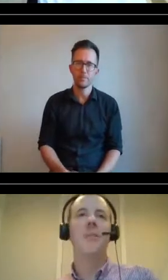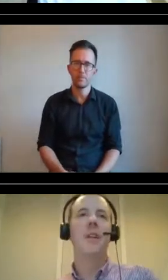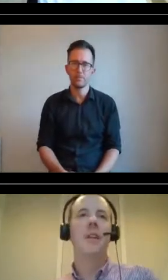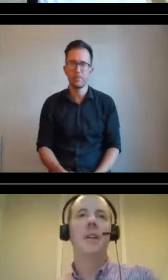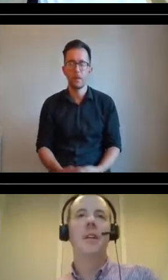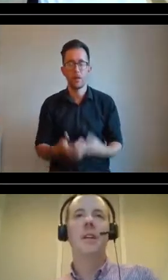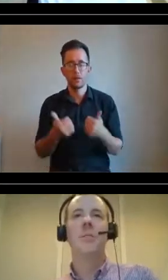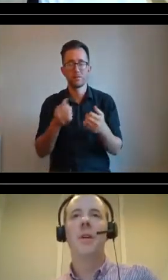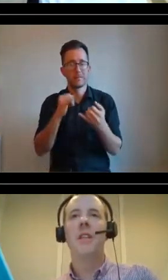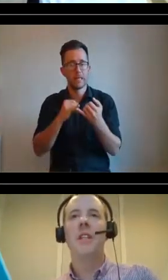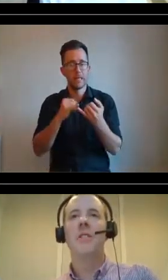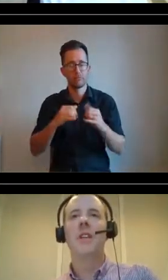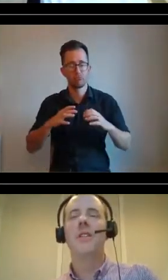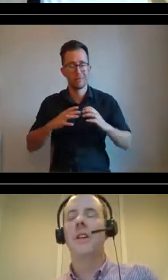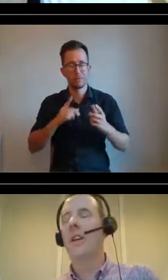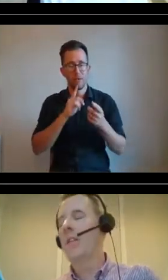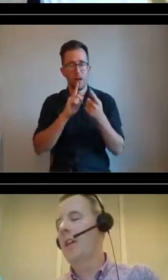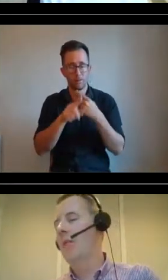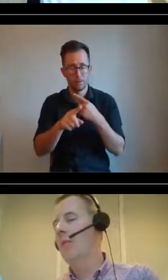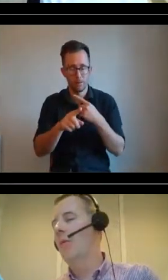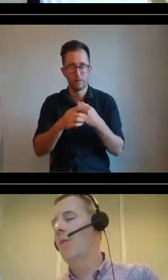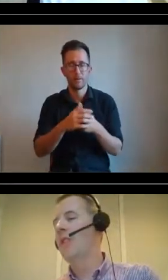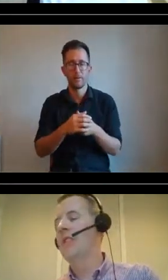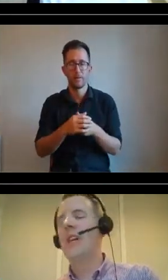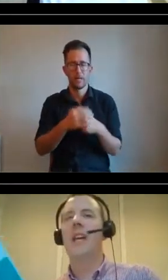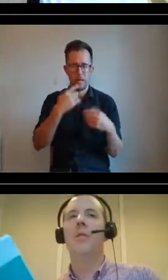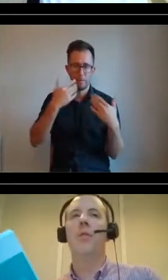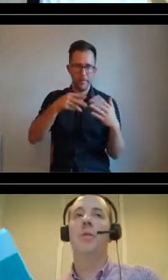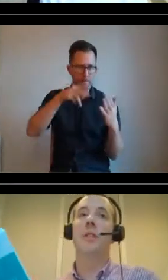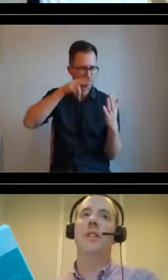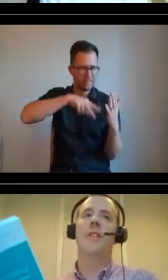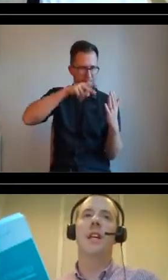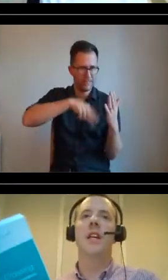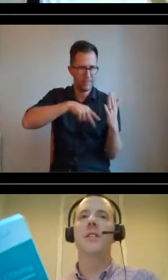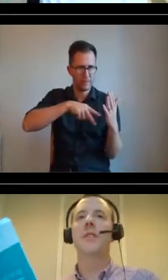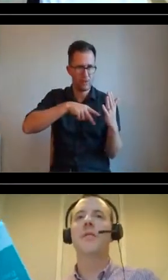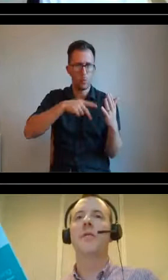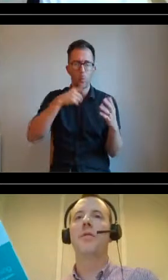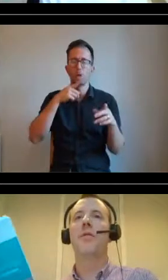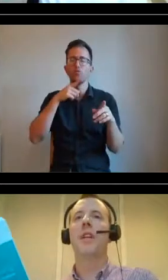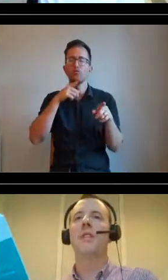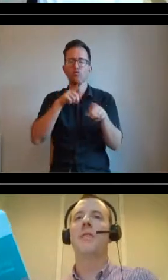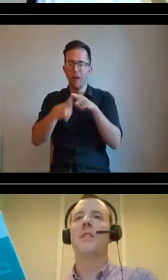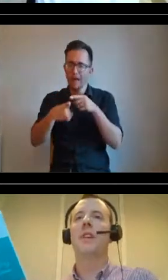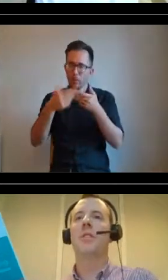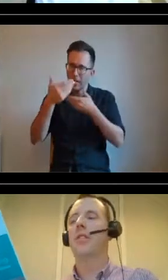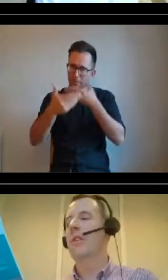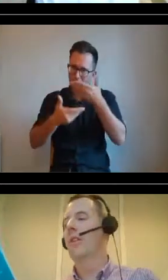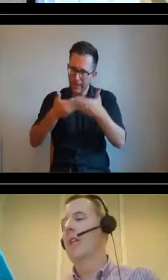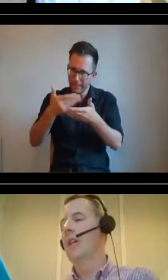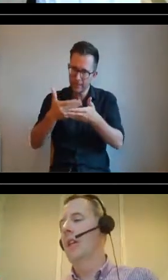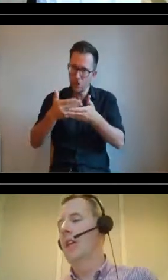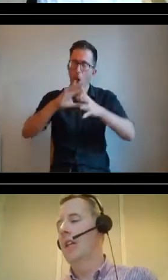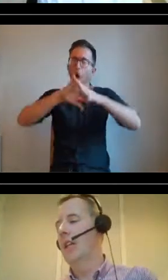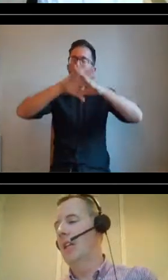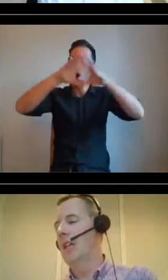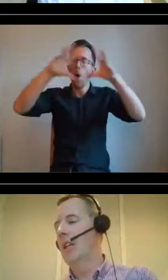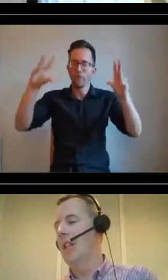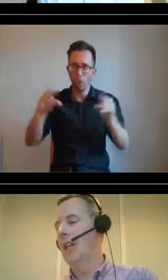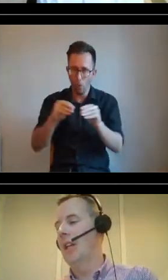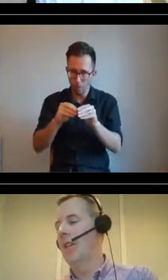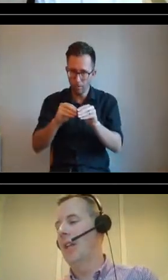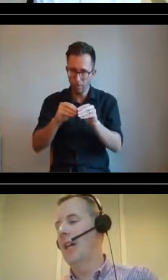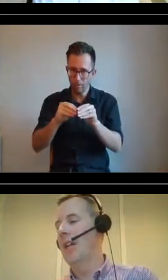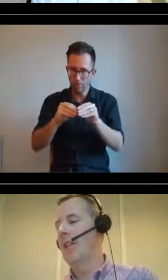I mean, my reading of this, I think what we're trying to say is overall there's a reduction in